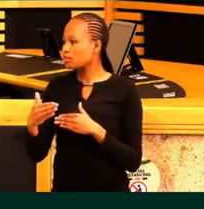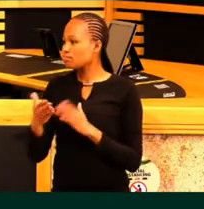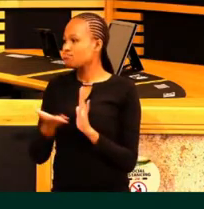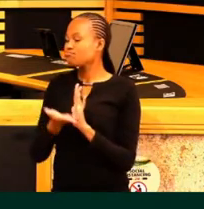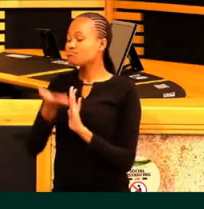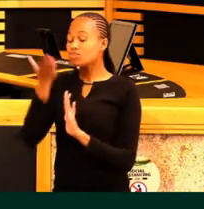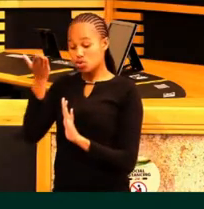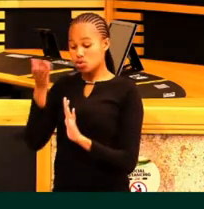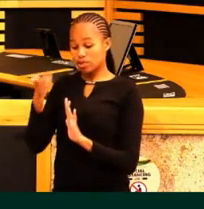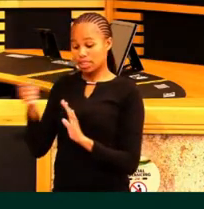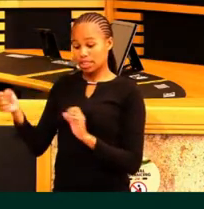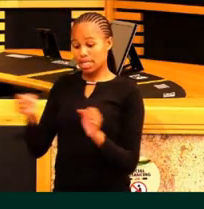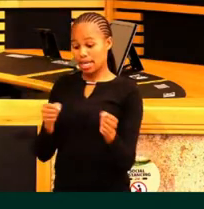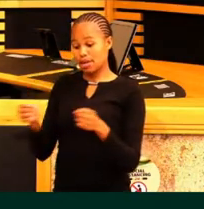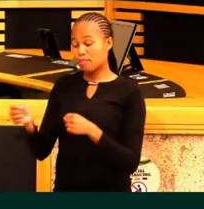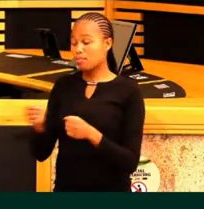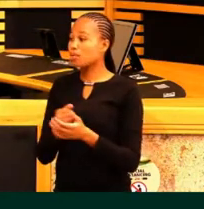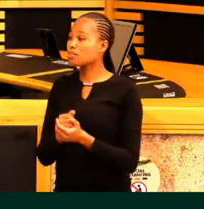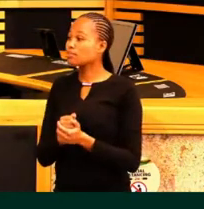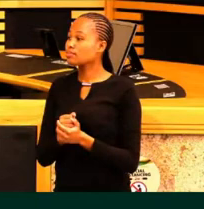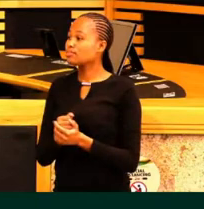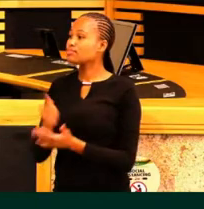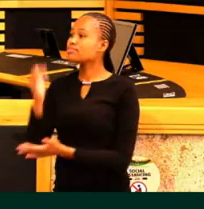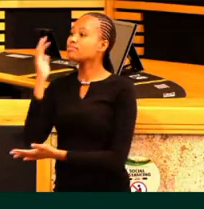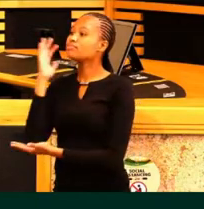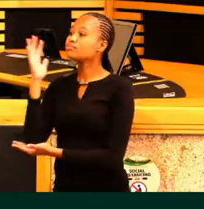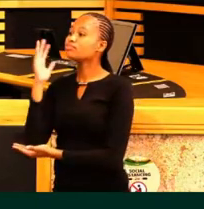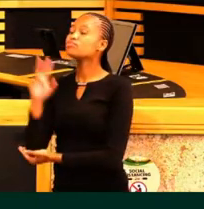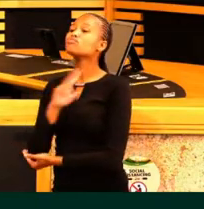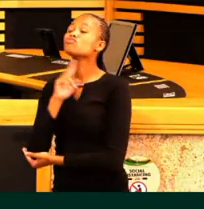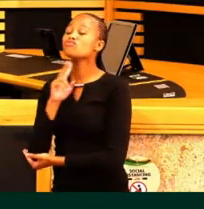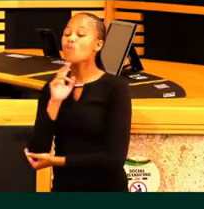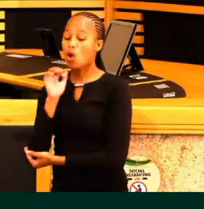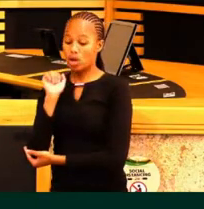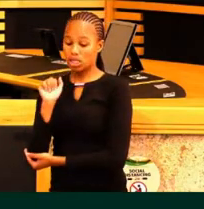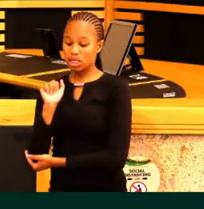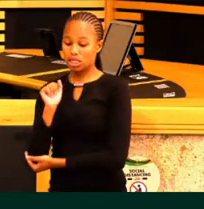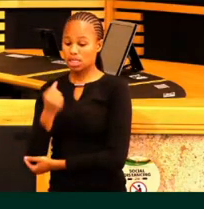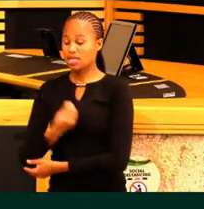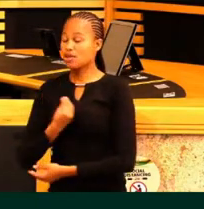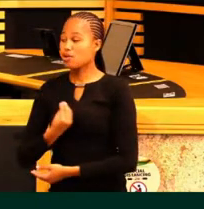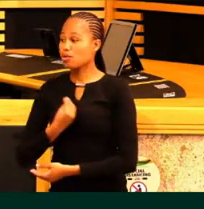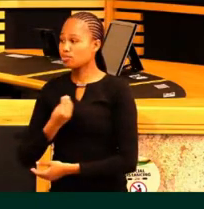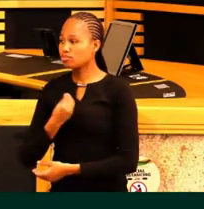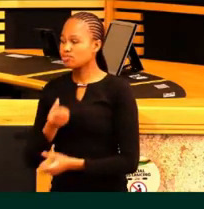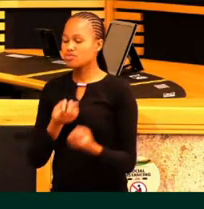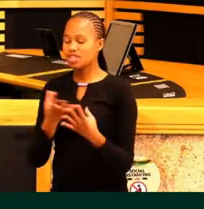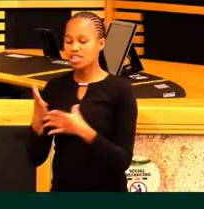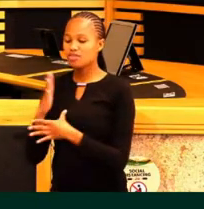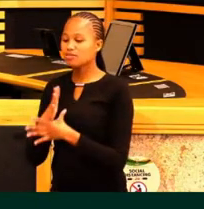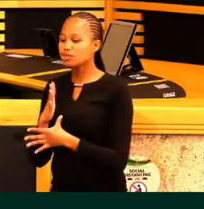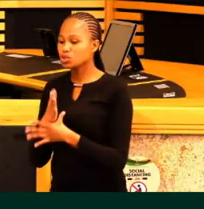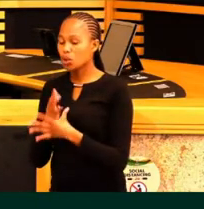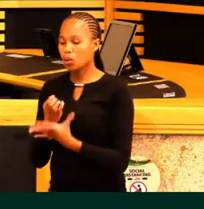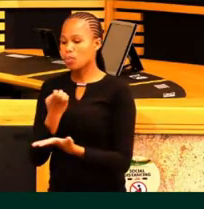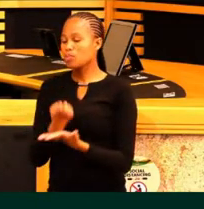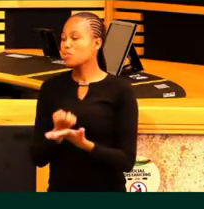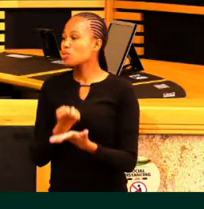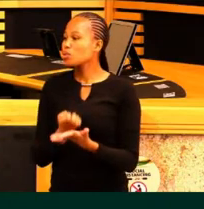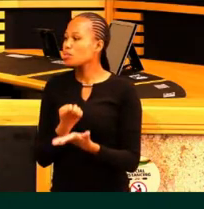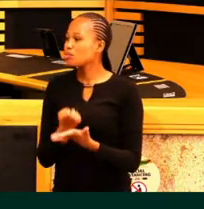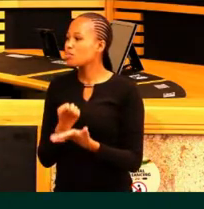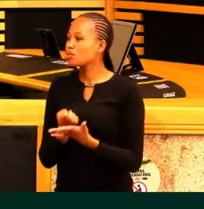unemployment strengthened representative of the voice of the young people create jobs promote economic emancipation